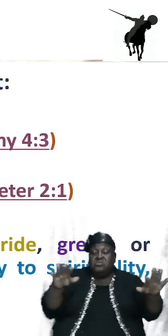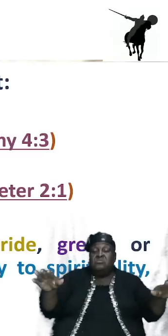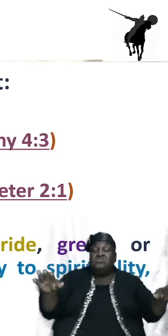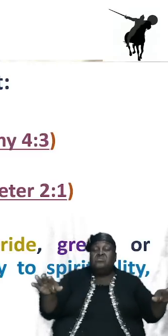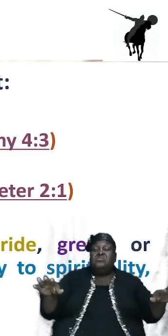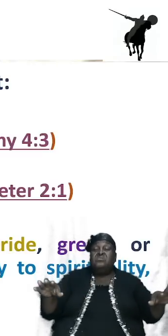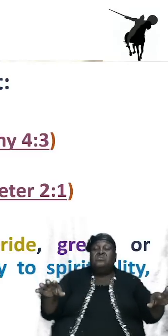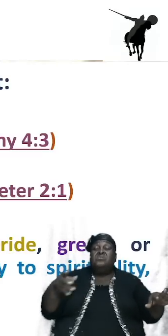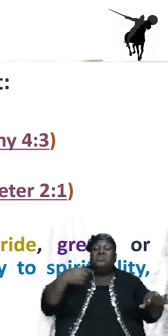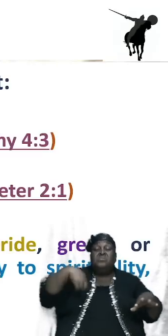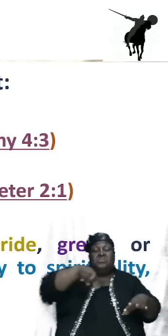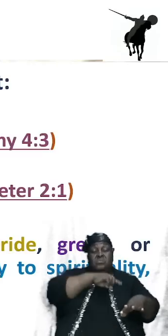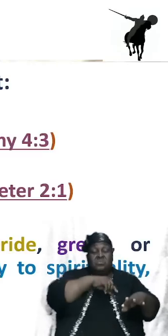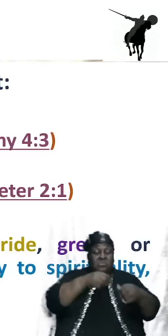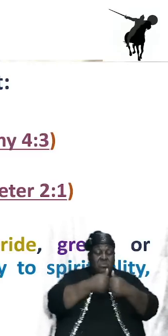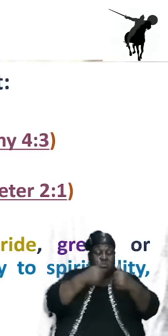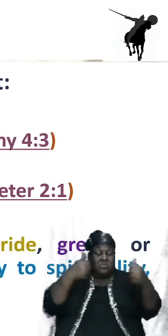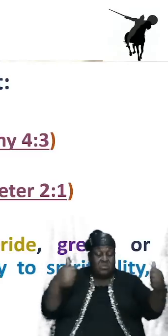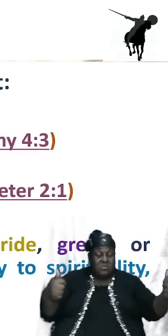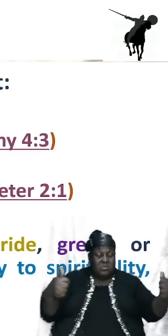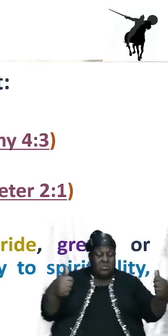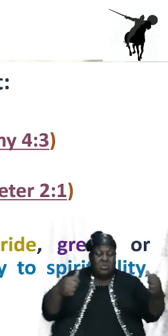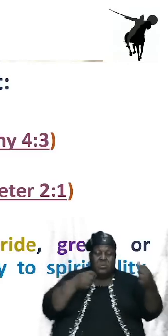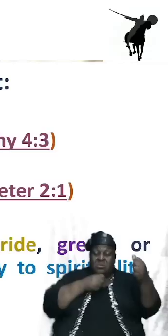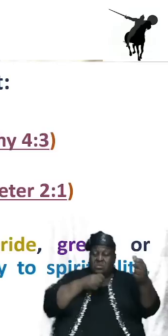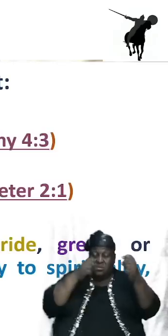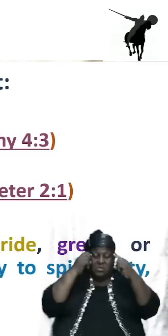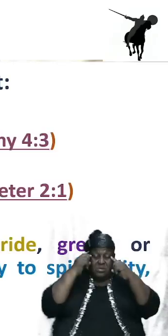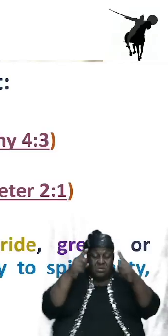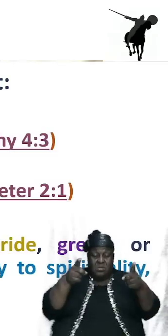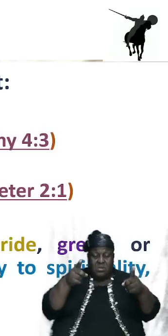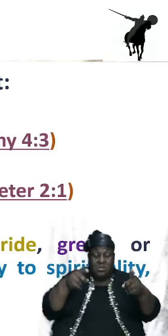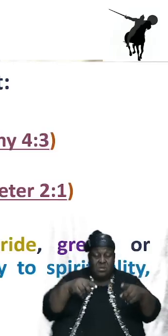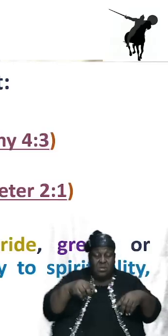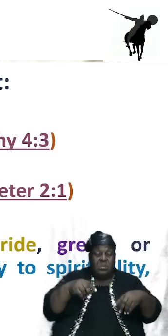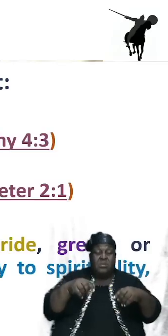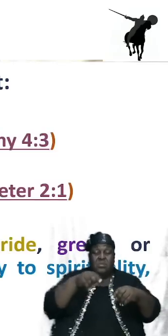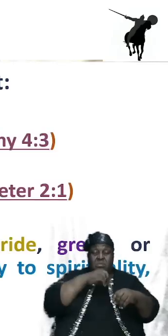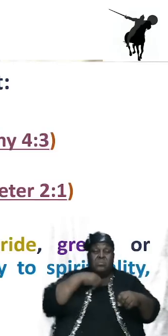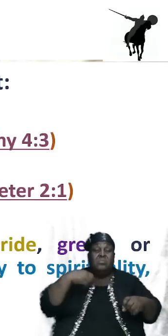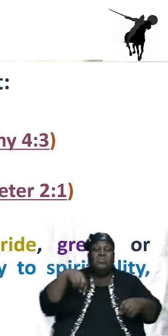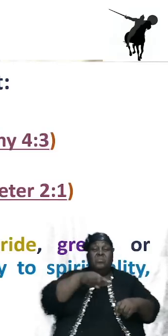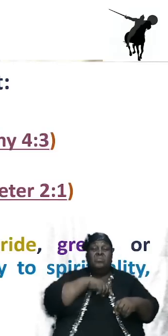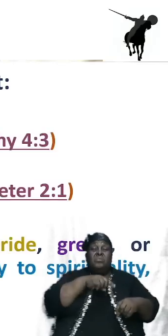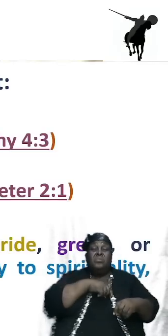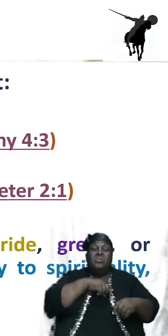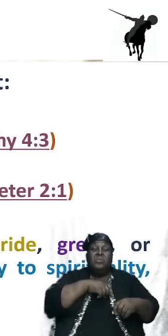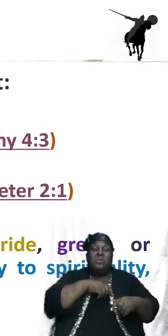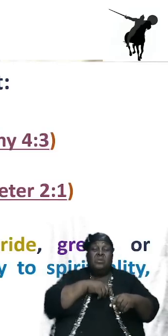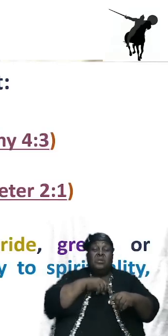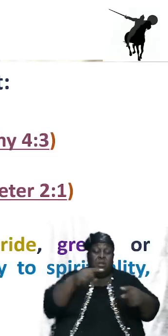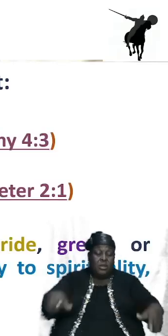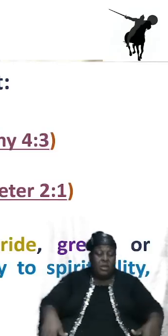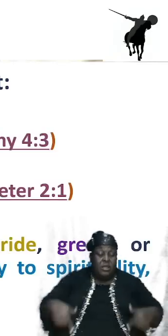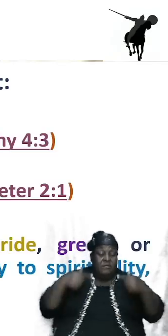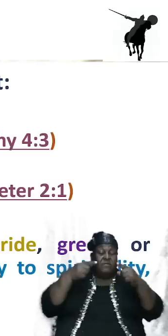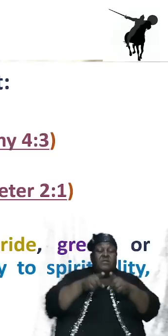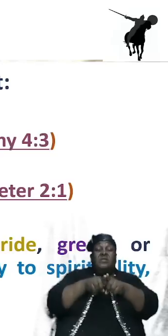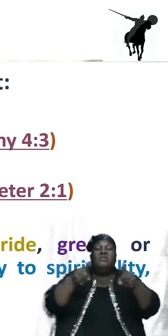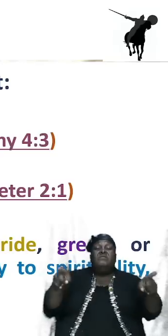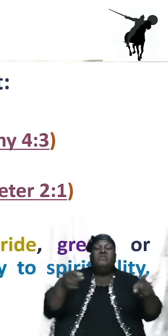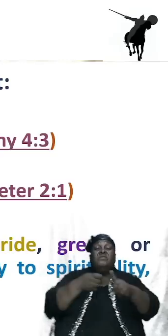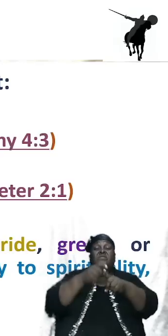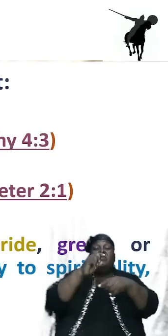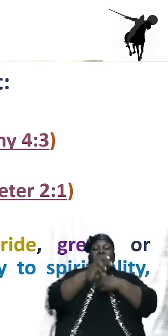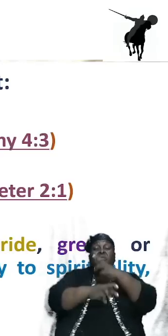Christian, we are separated. Sound doctrine says, as a child of God, we walk different from the world. Sound doctrine says that God expects this